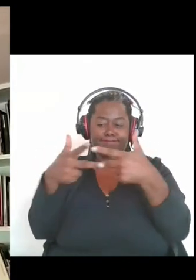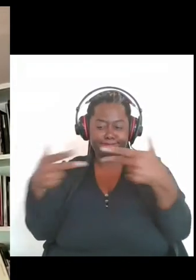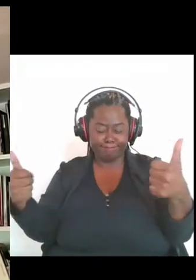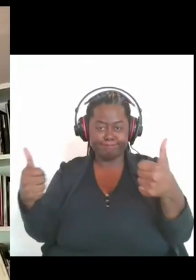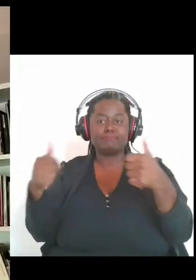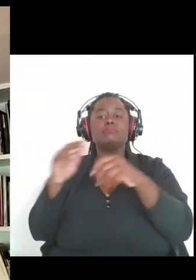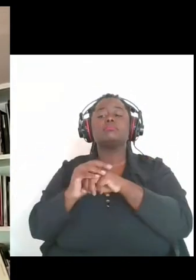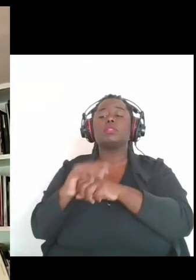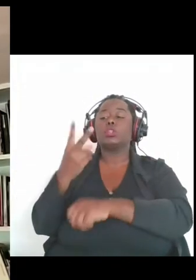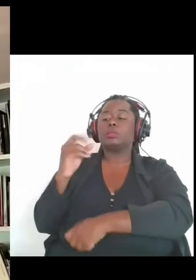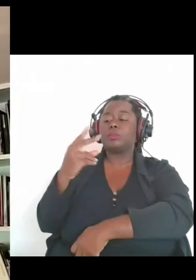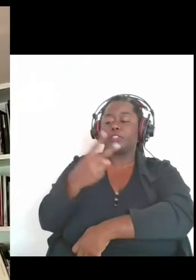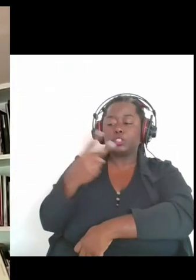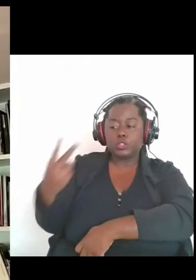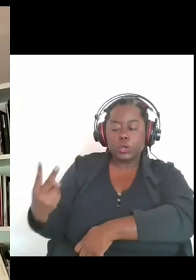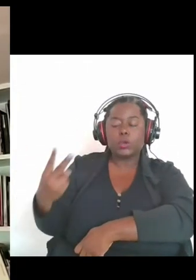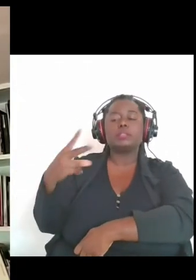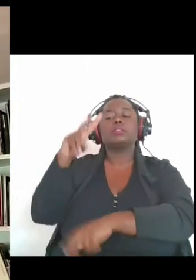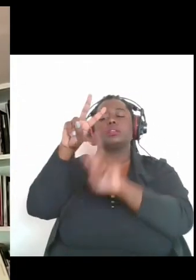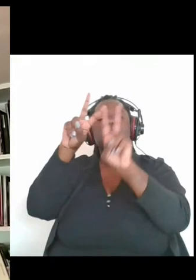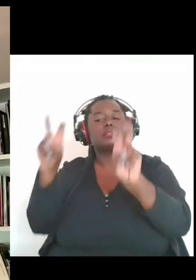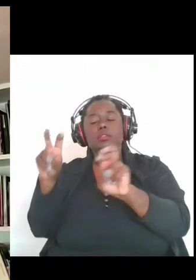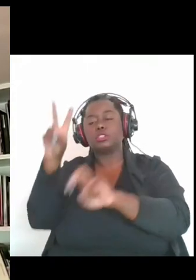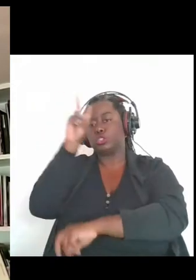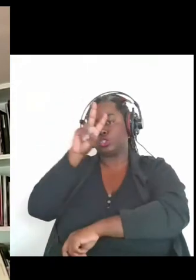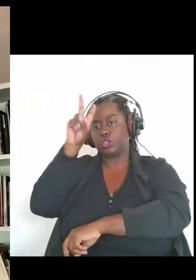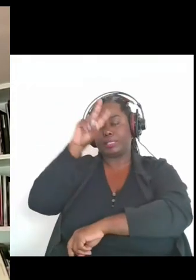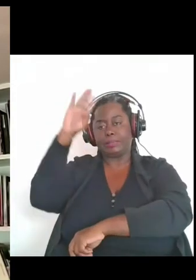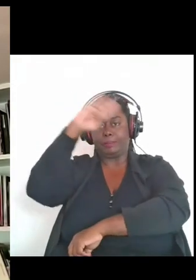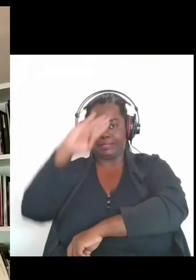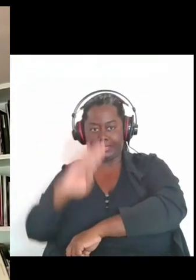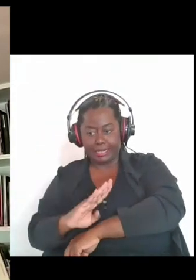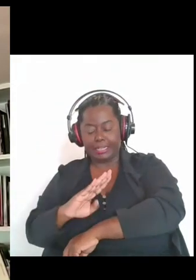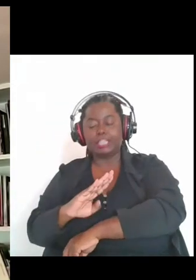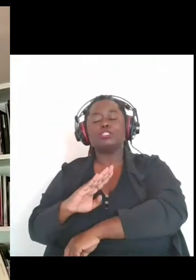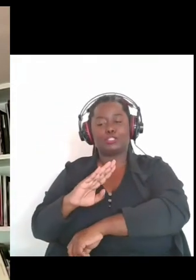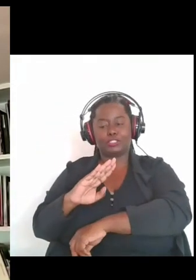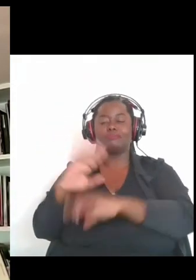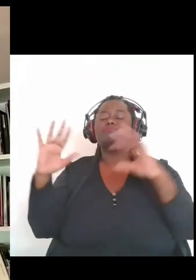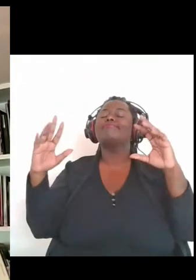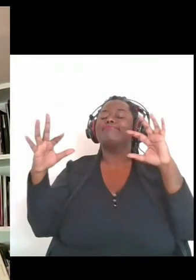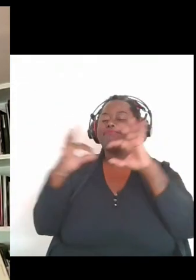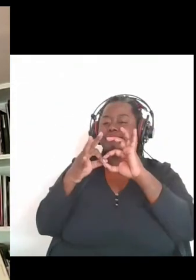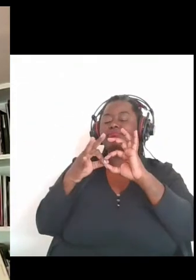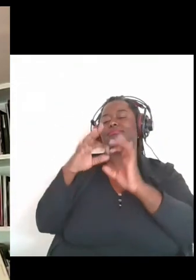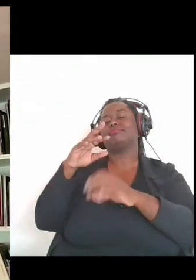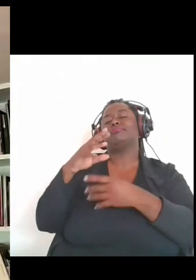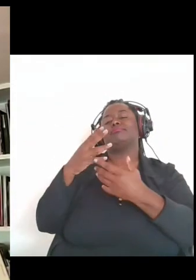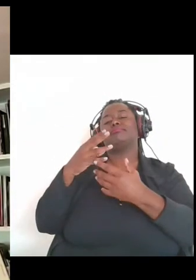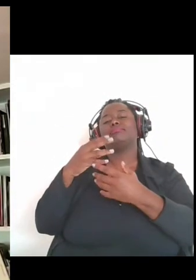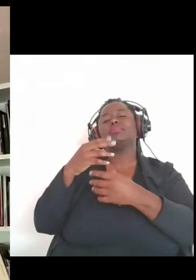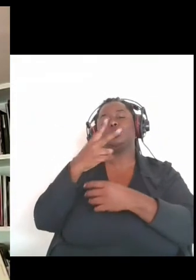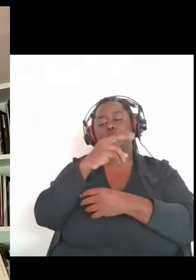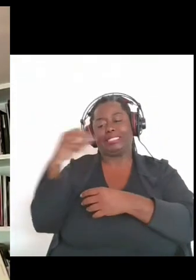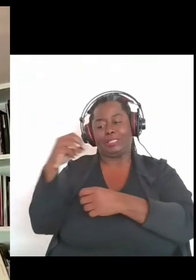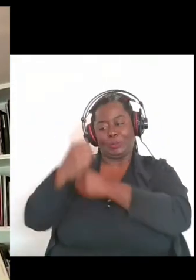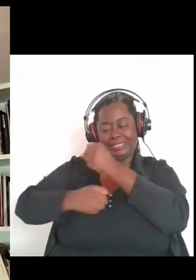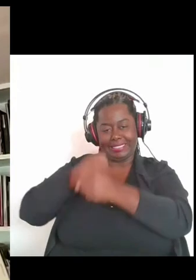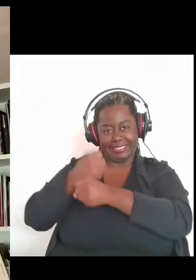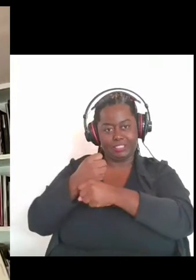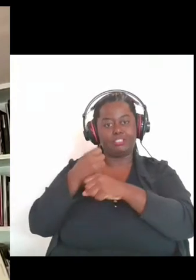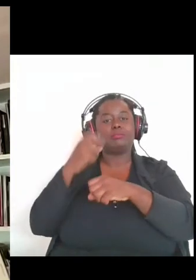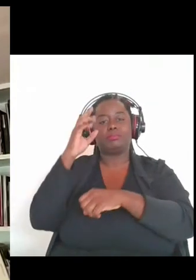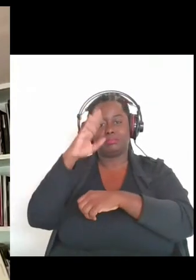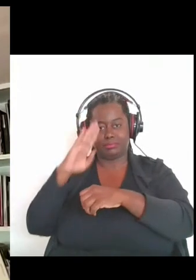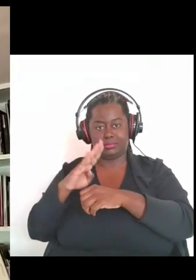and in 2022 we had Brazilian histories because of